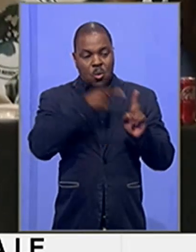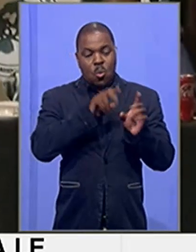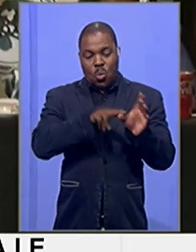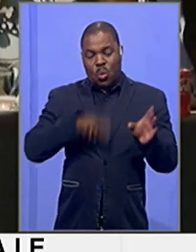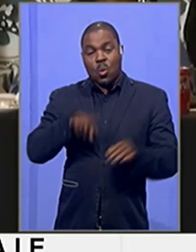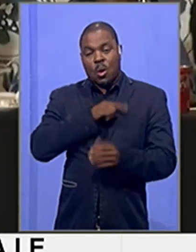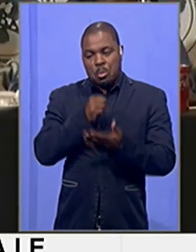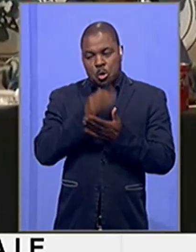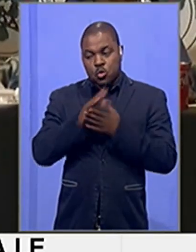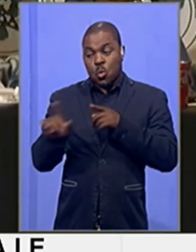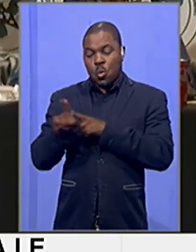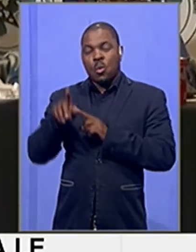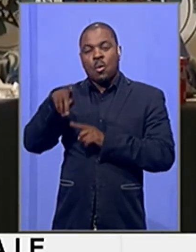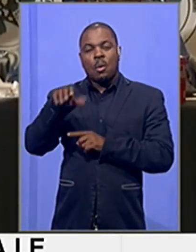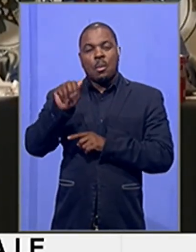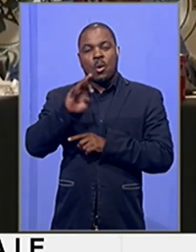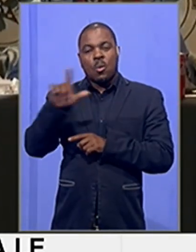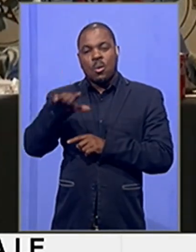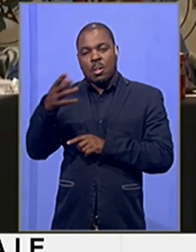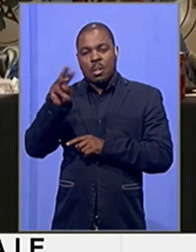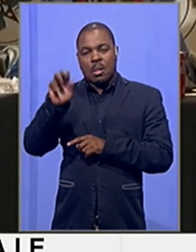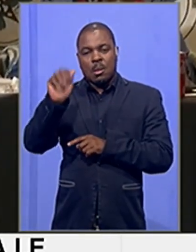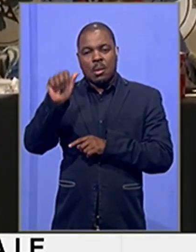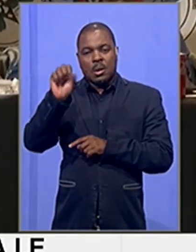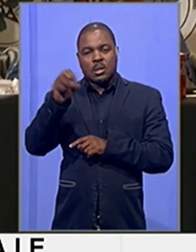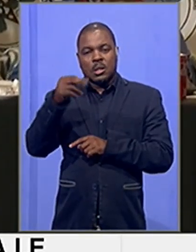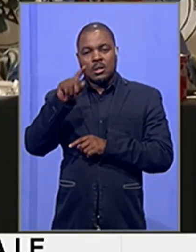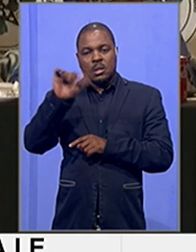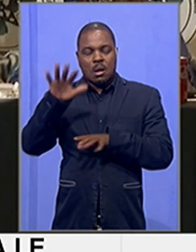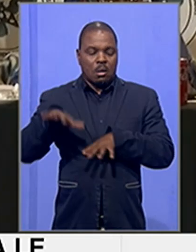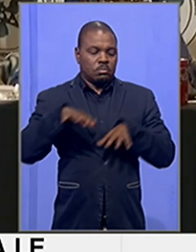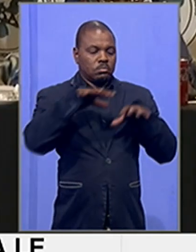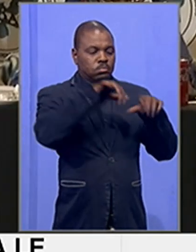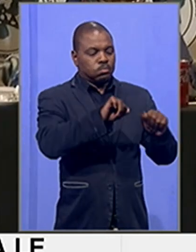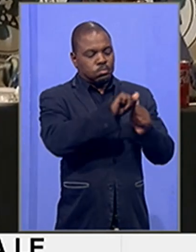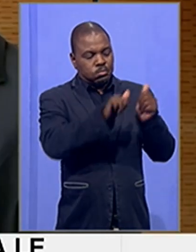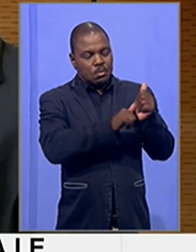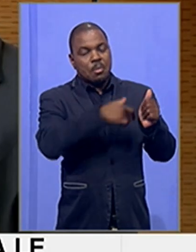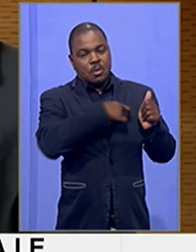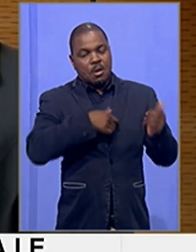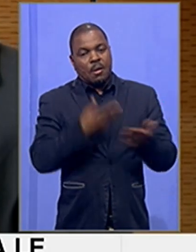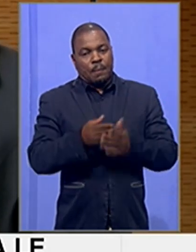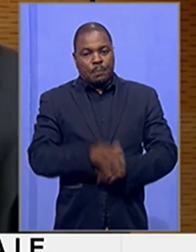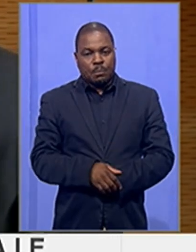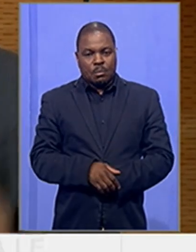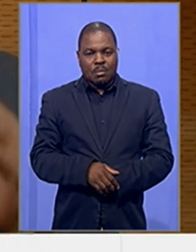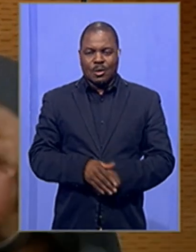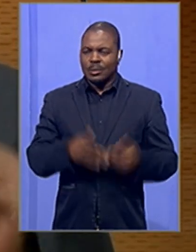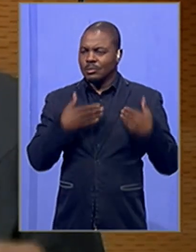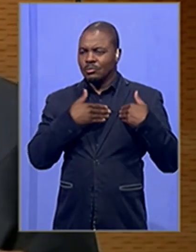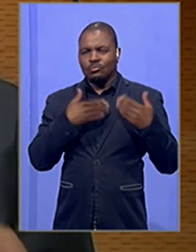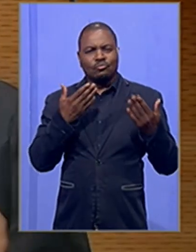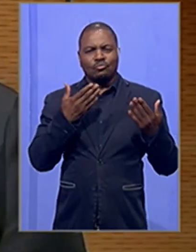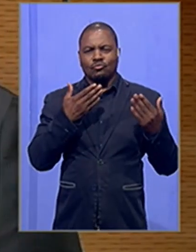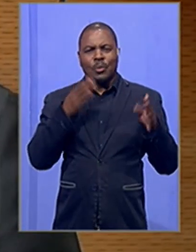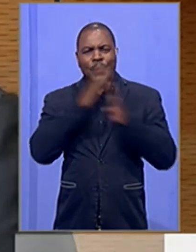gore Paul Mashatile a kgone go tšea maemo a gagwe bjalo ka motlatša-presidente. There's no open secret. It is the